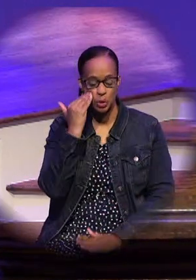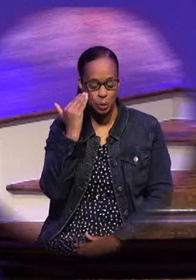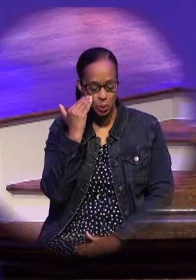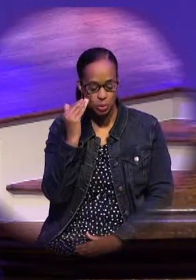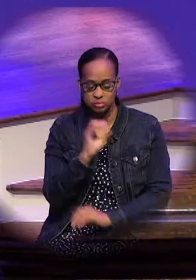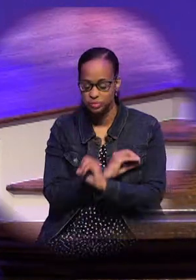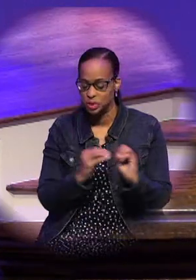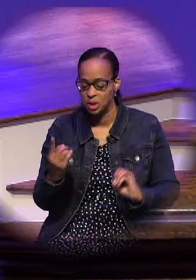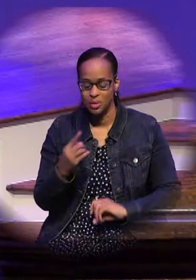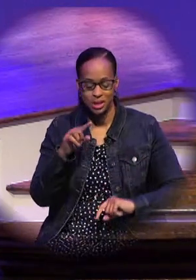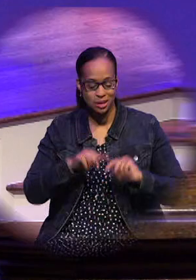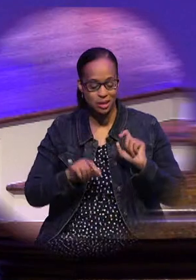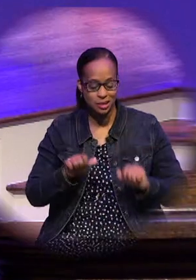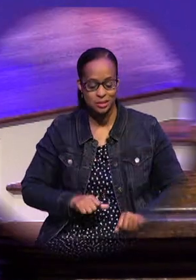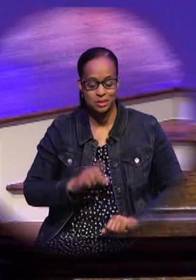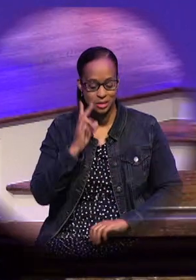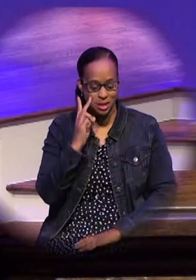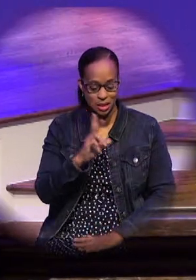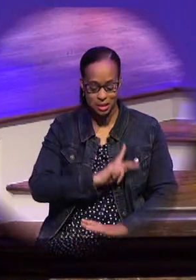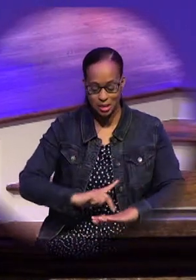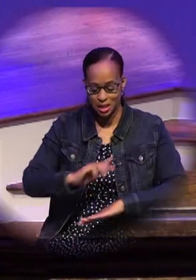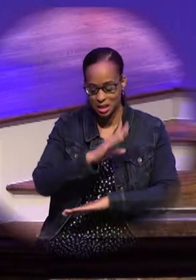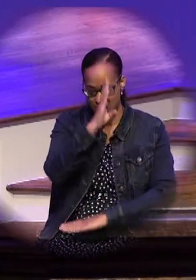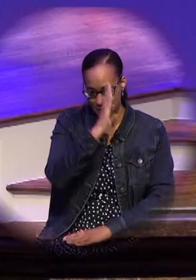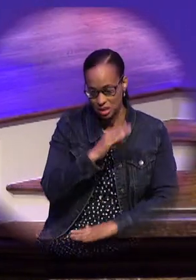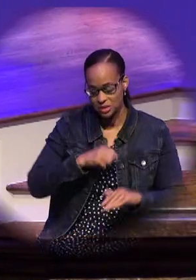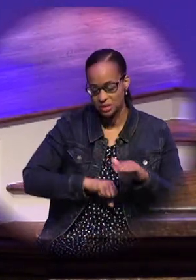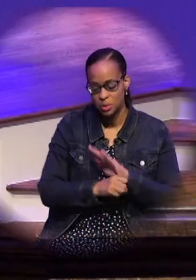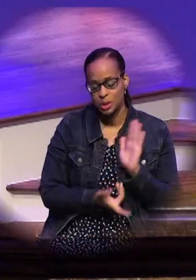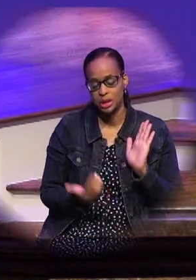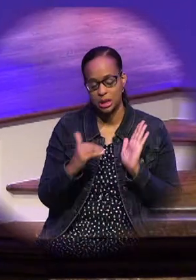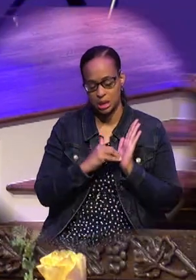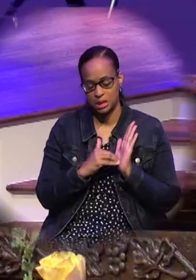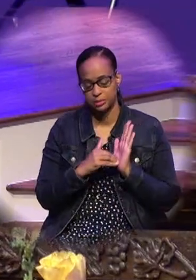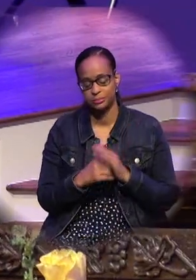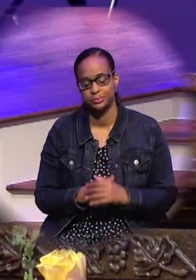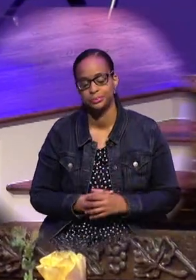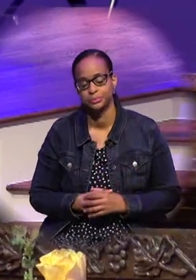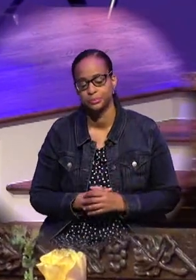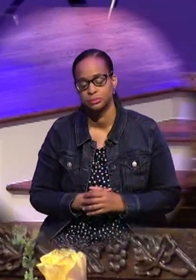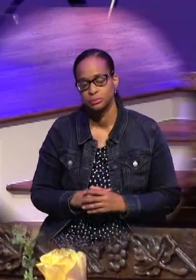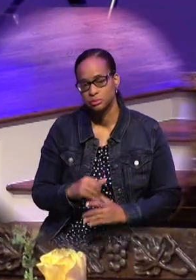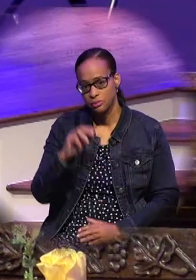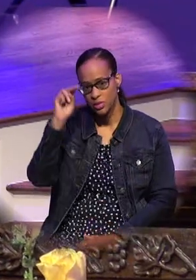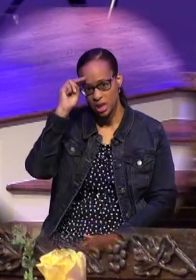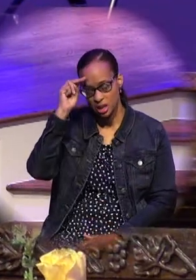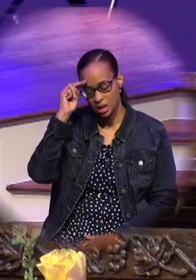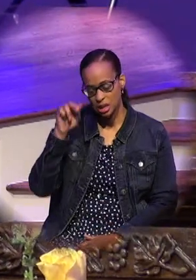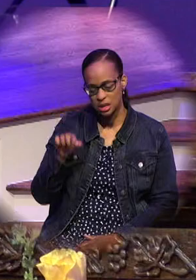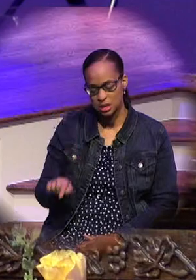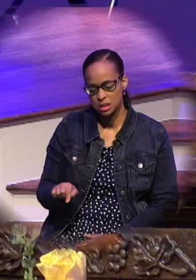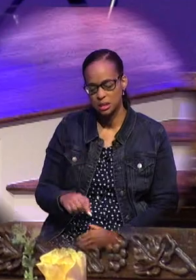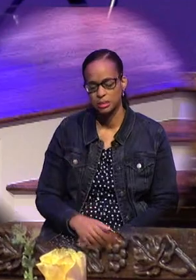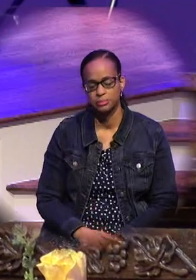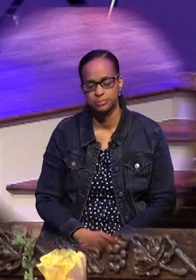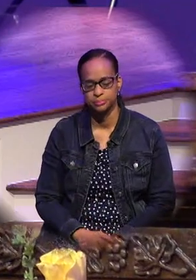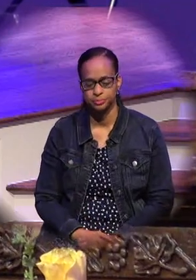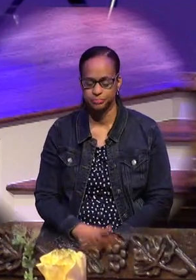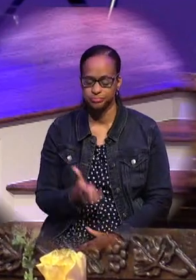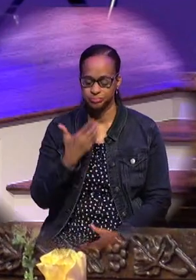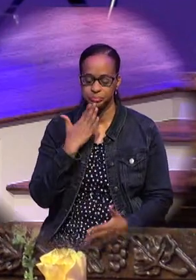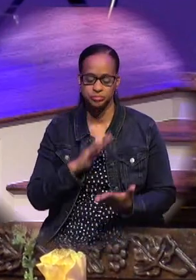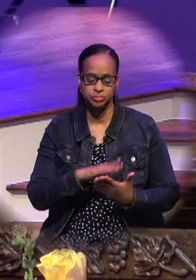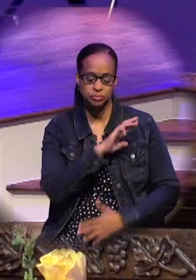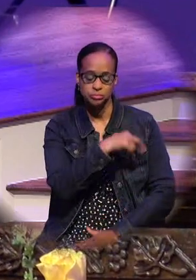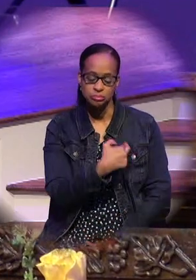No one can see the kingdom of God unless he is born again. Nicodemus, Again, he gets a bad rap. How